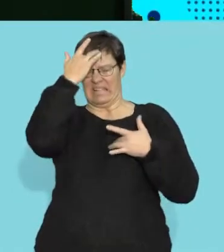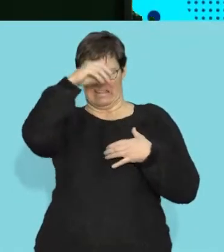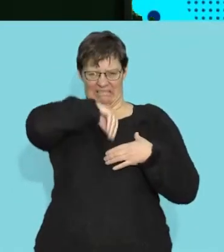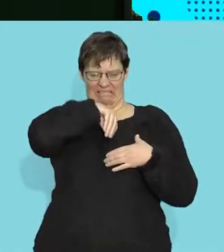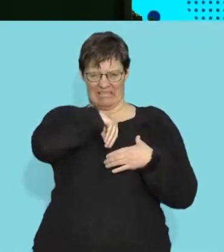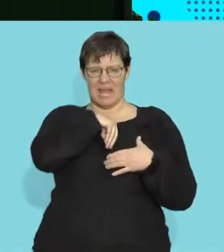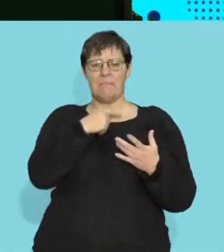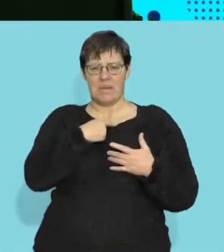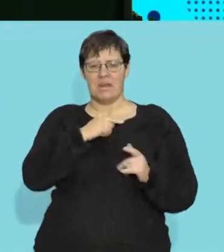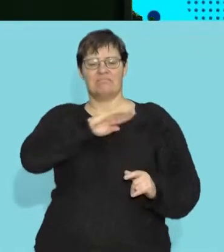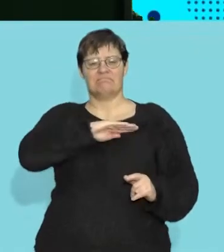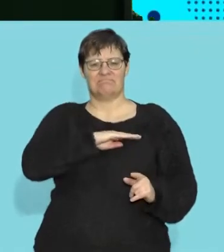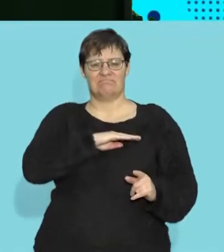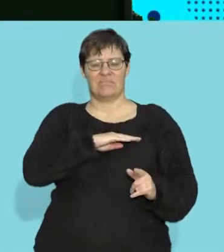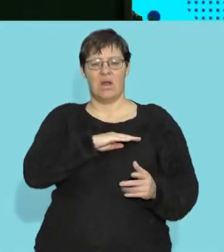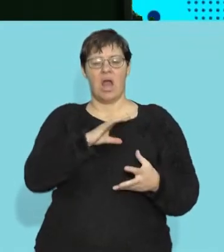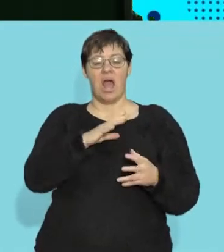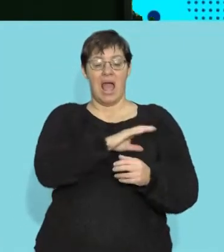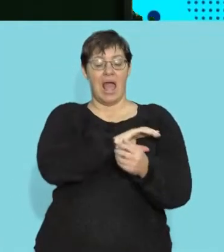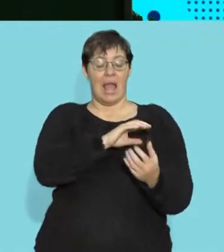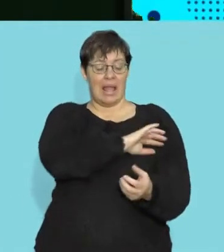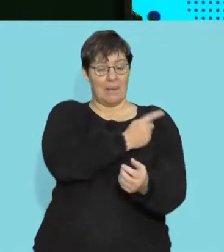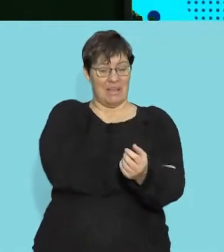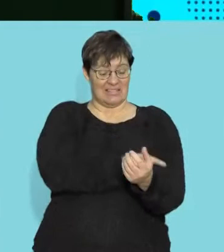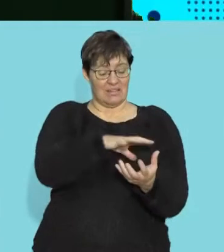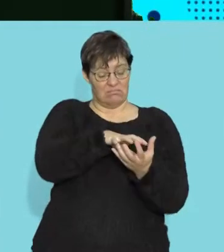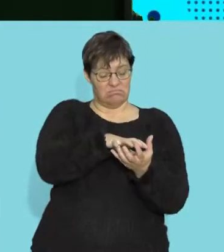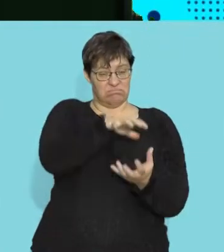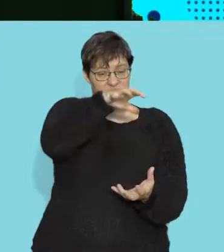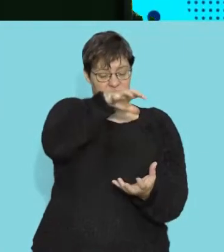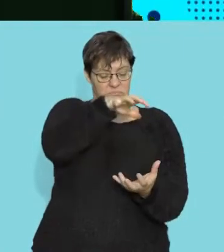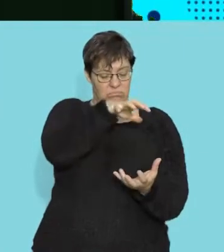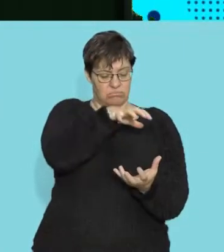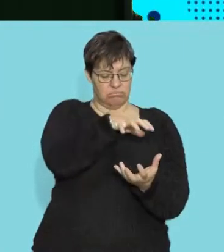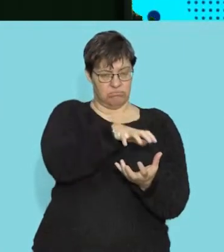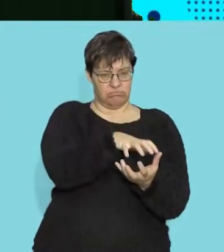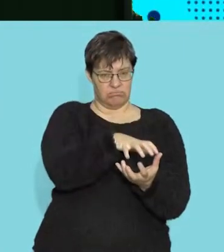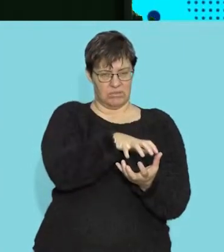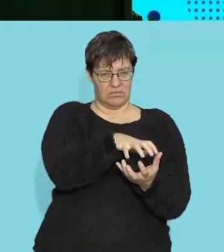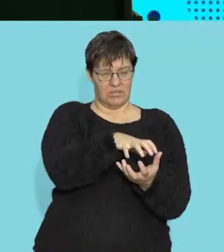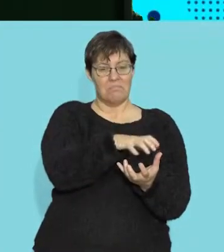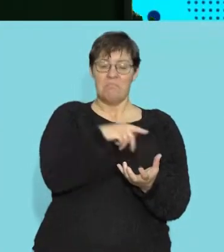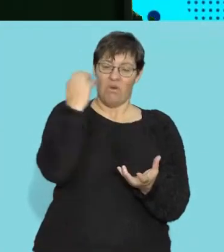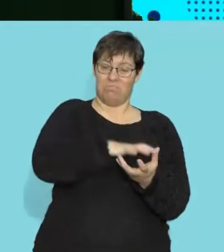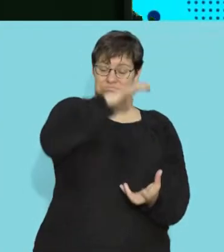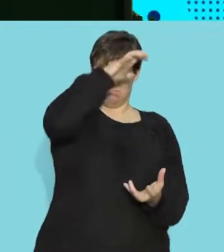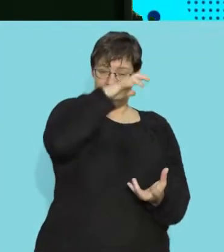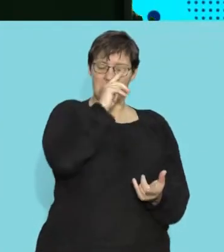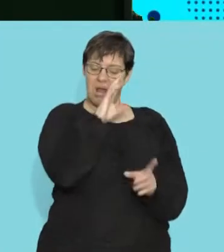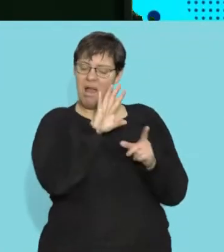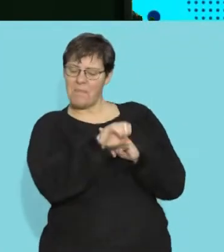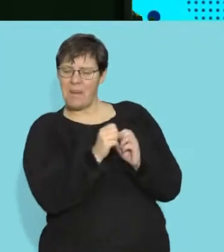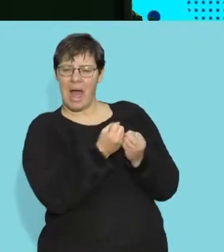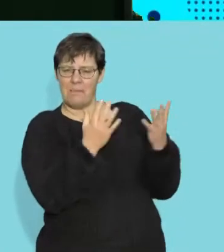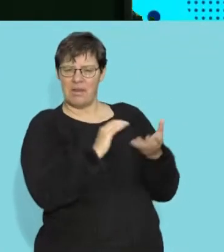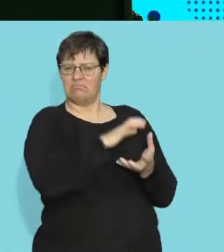disease, you actually decrease the chances of you going to your lungs. So what I want you to have a look today is this